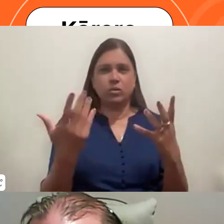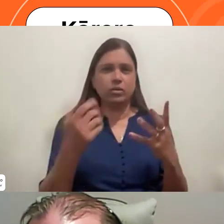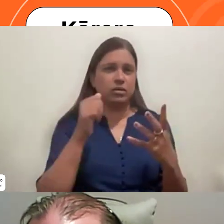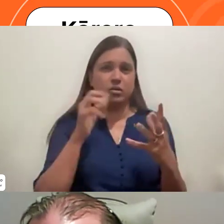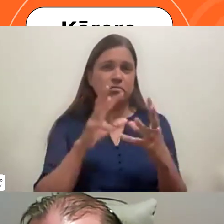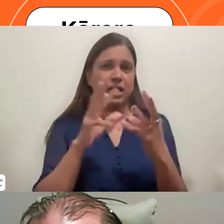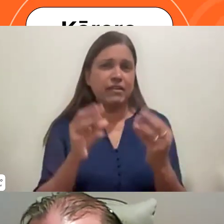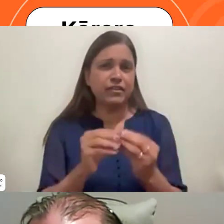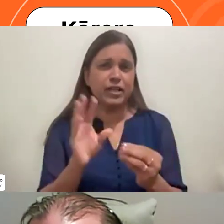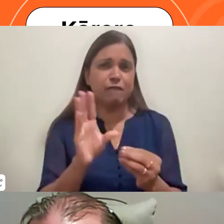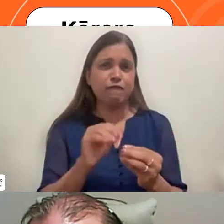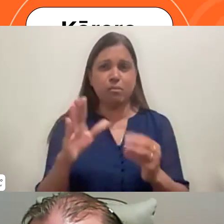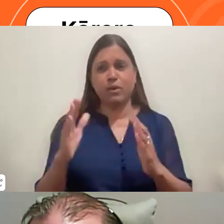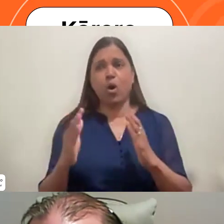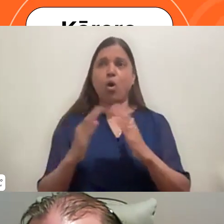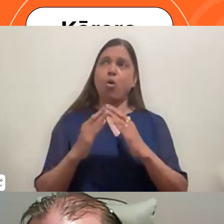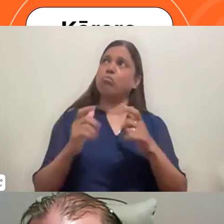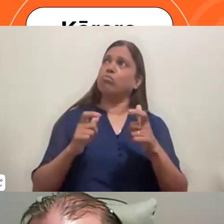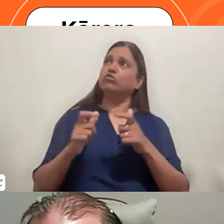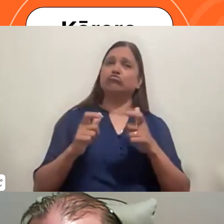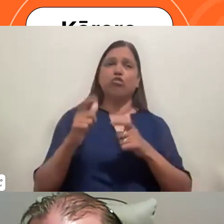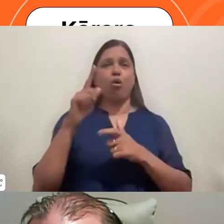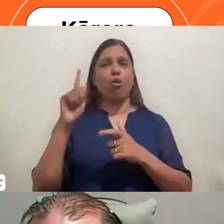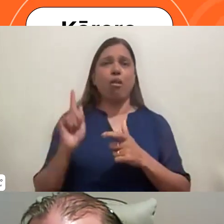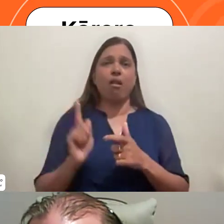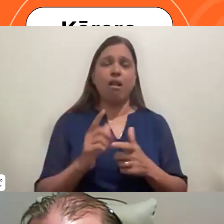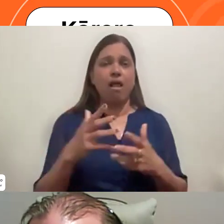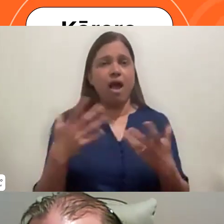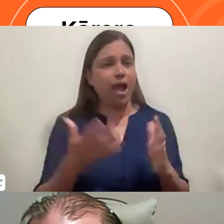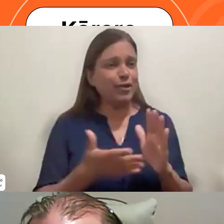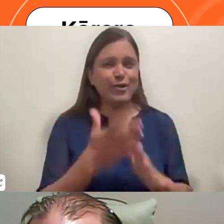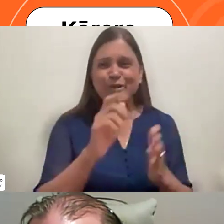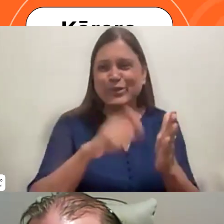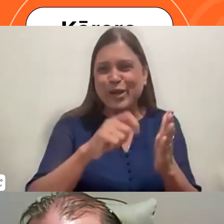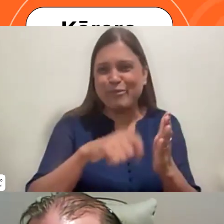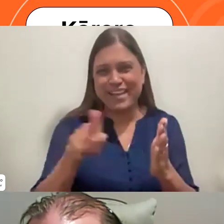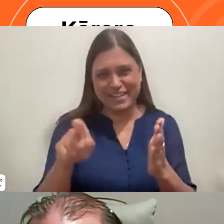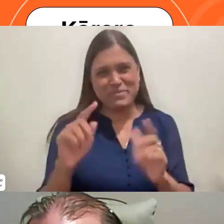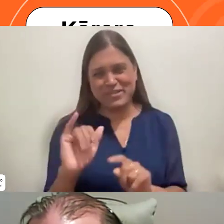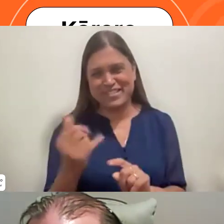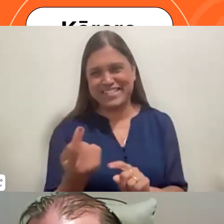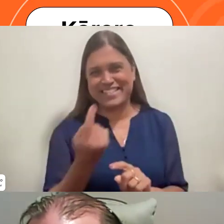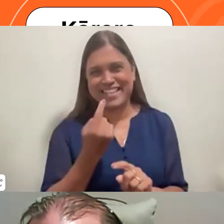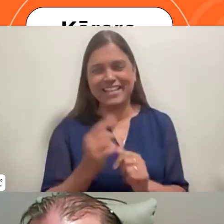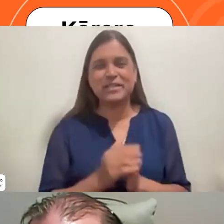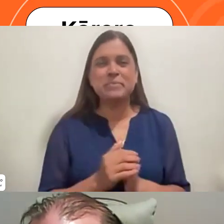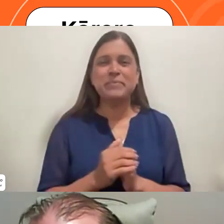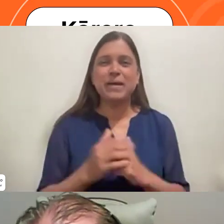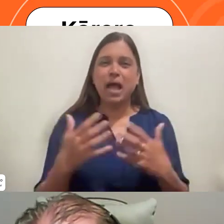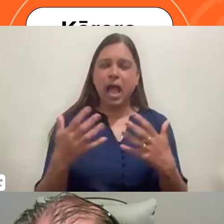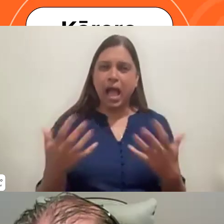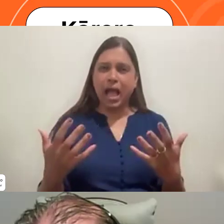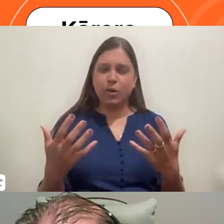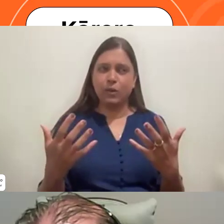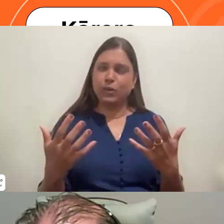from your home to how you order your shopping, which was just mentioned, through how we